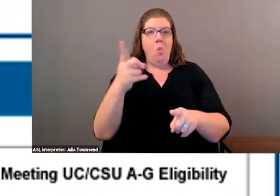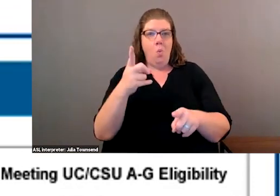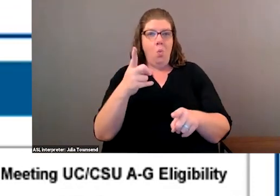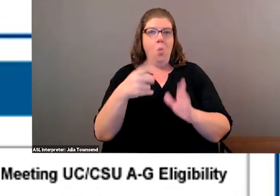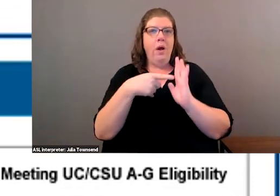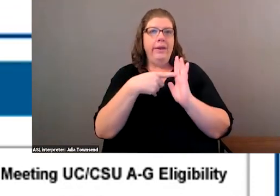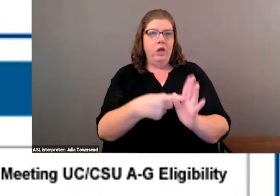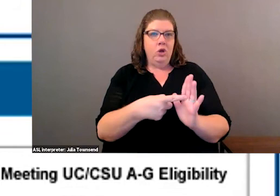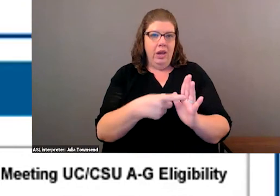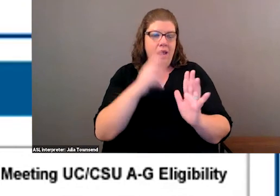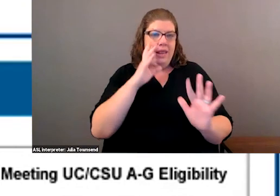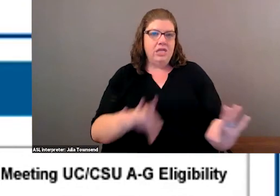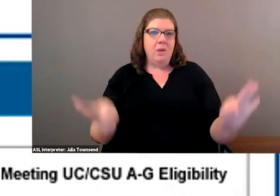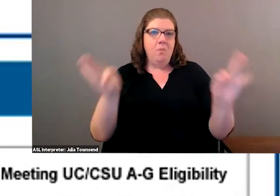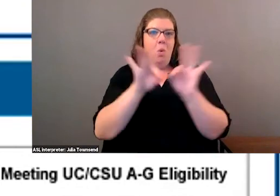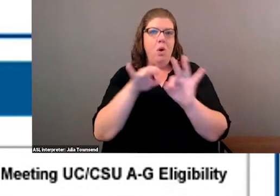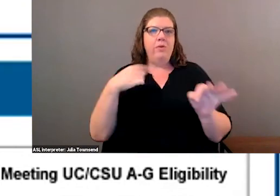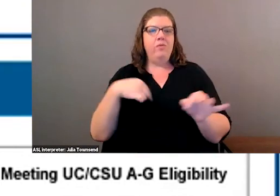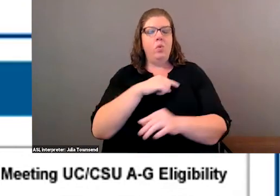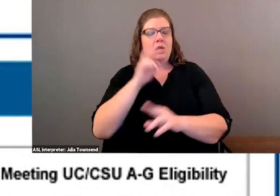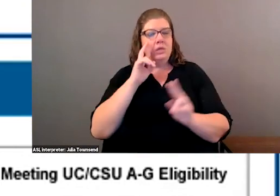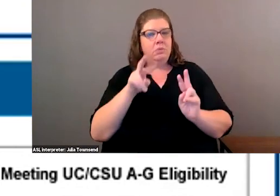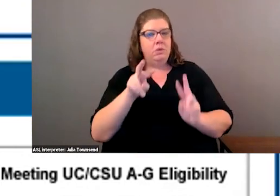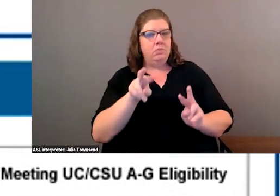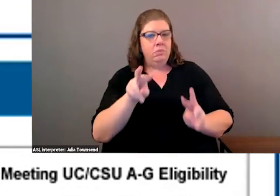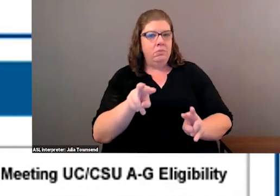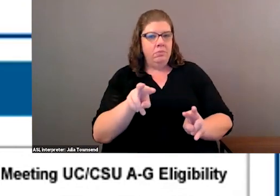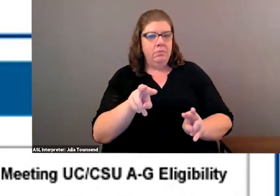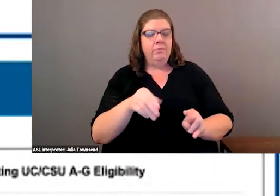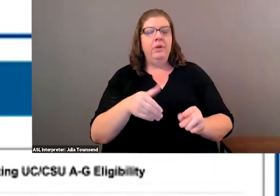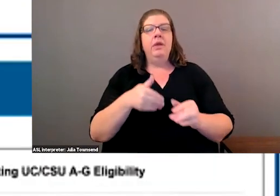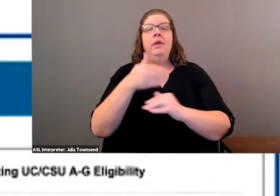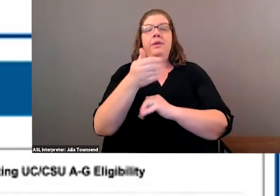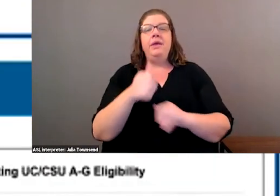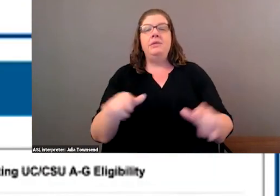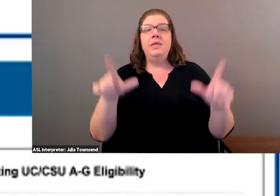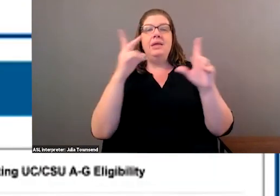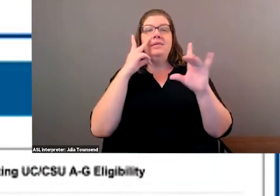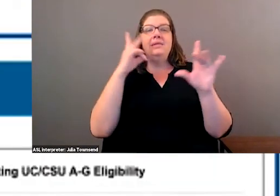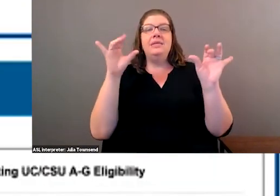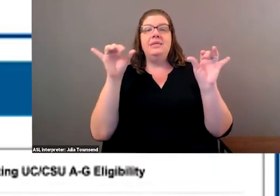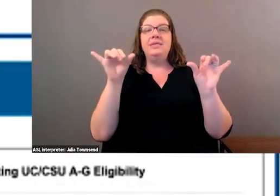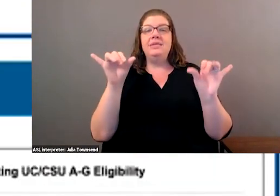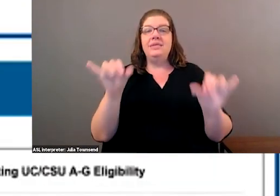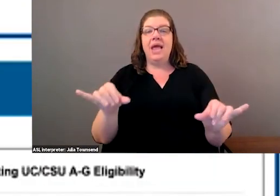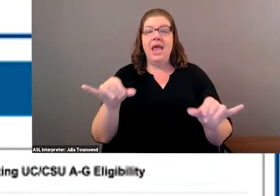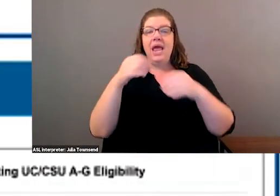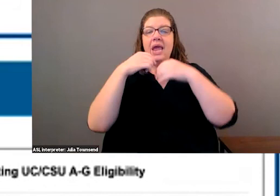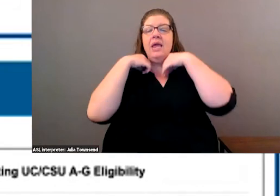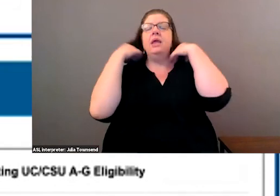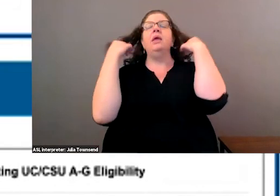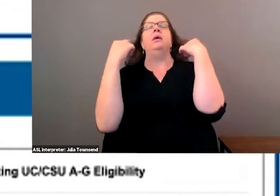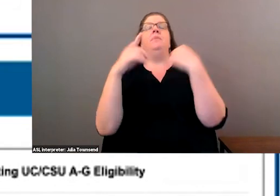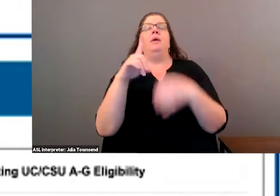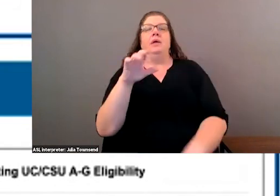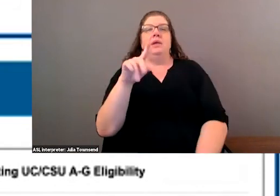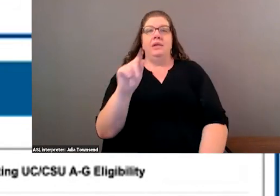That's an important one for us to be tracking. As we go to the next slide, we're going to see the same kind of data pull